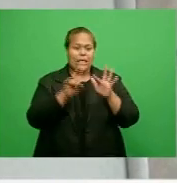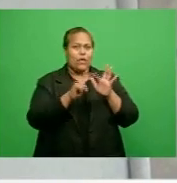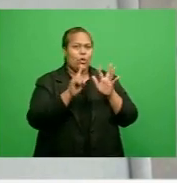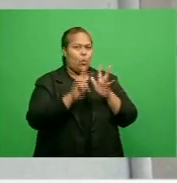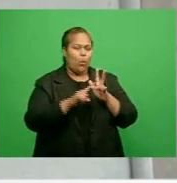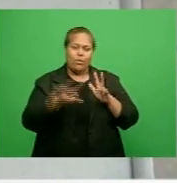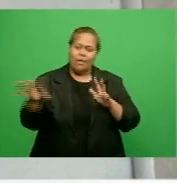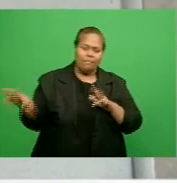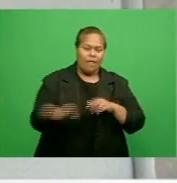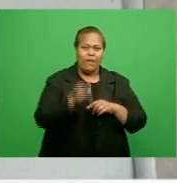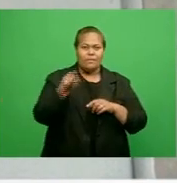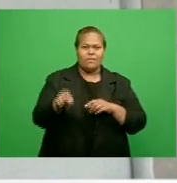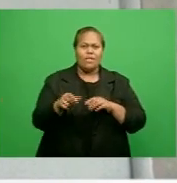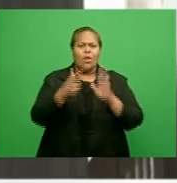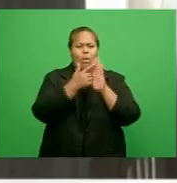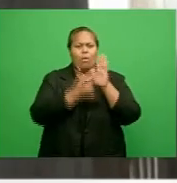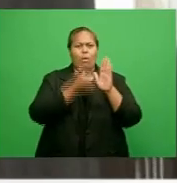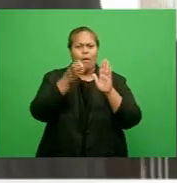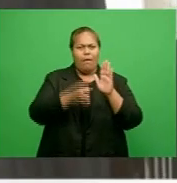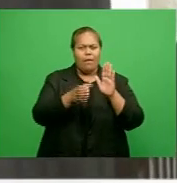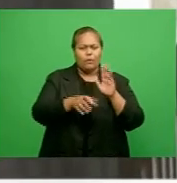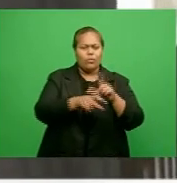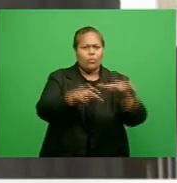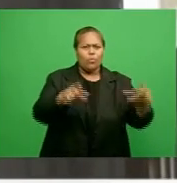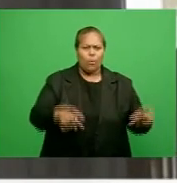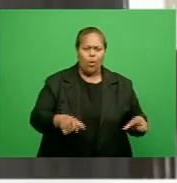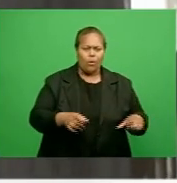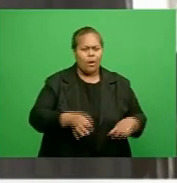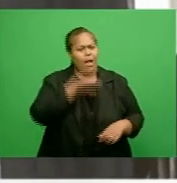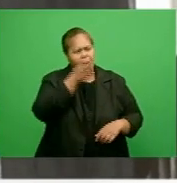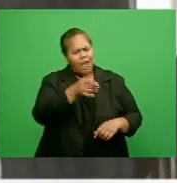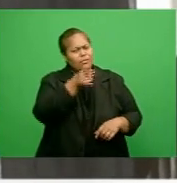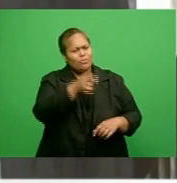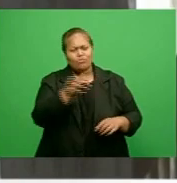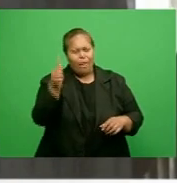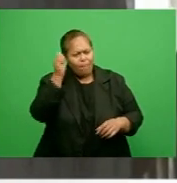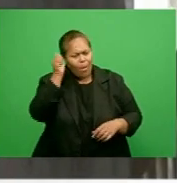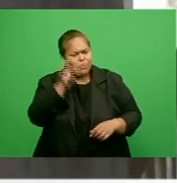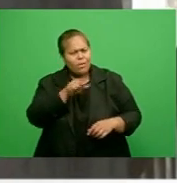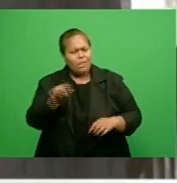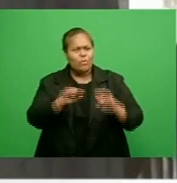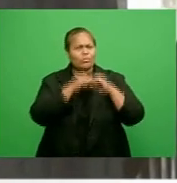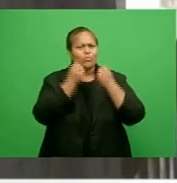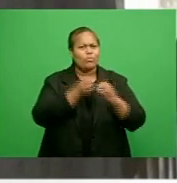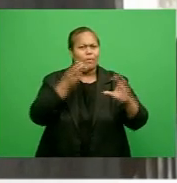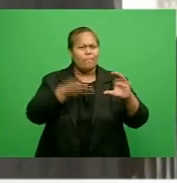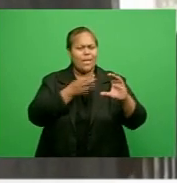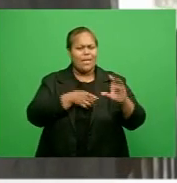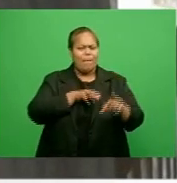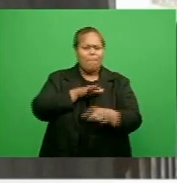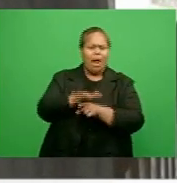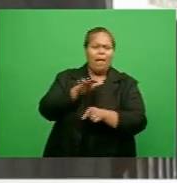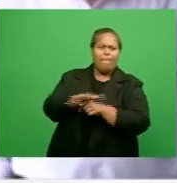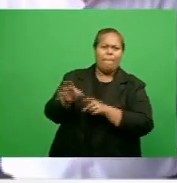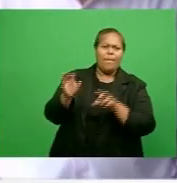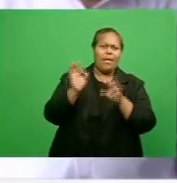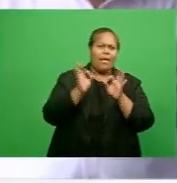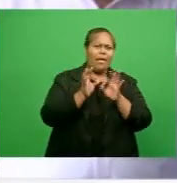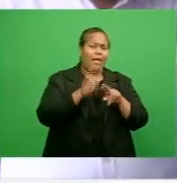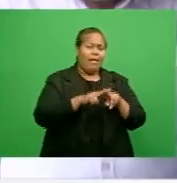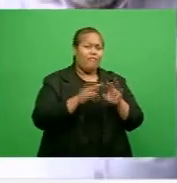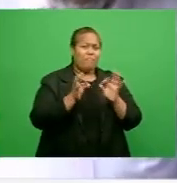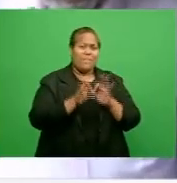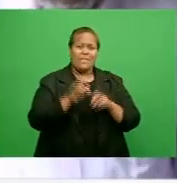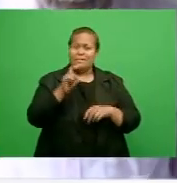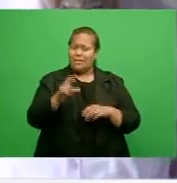to court seeking a public apology and damages over the MP's comments on social media. The High Court also declined to award